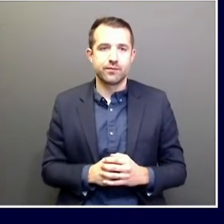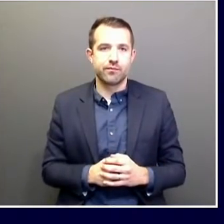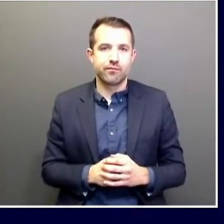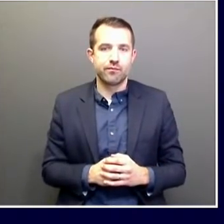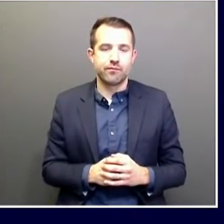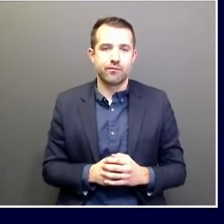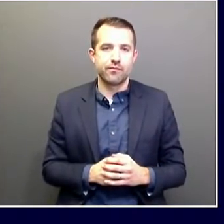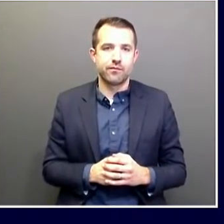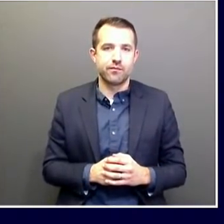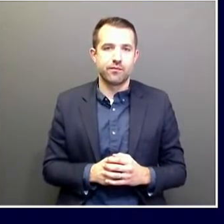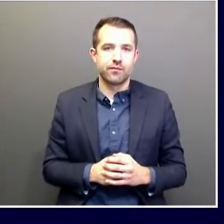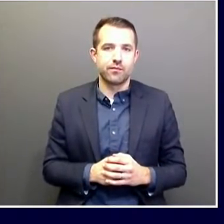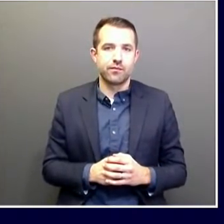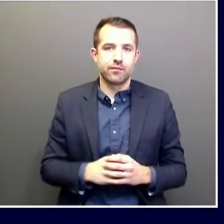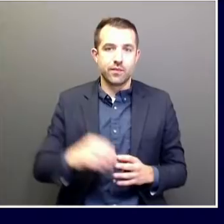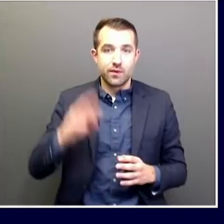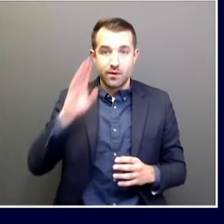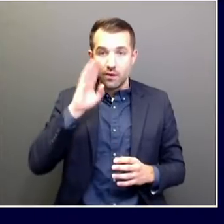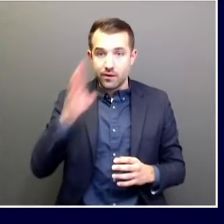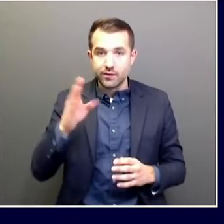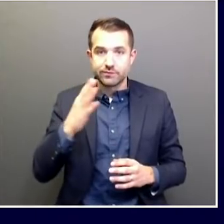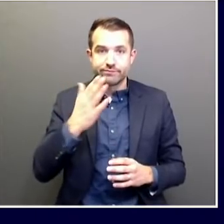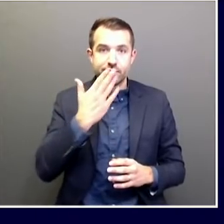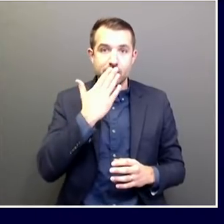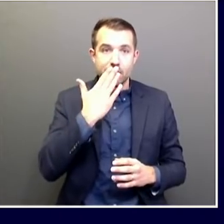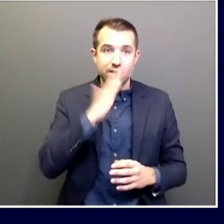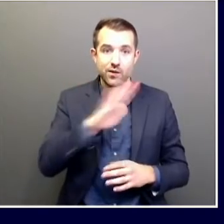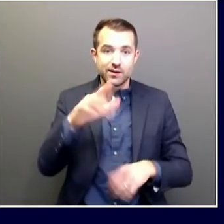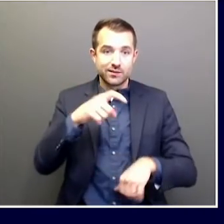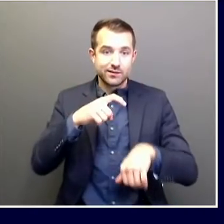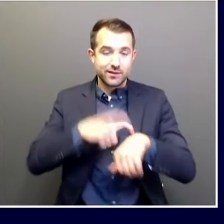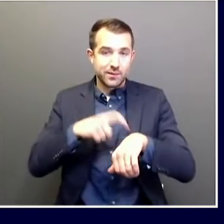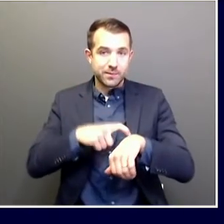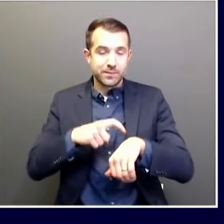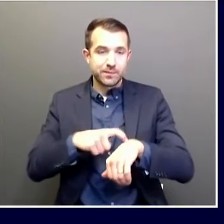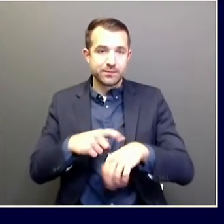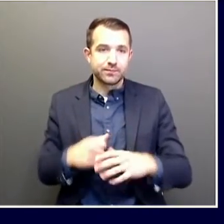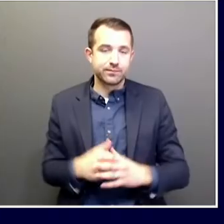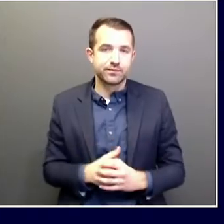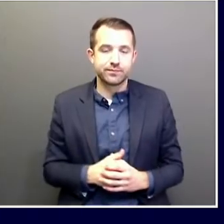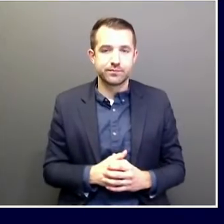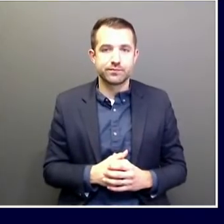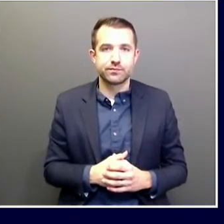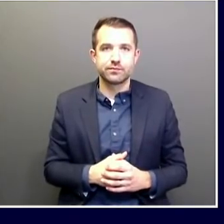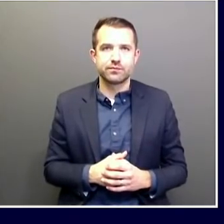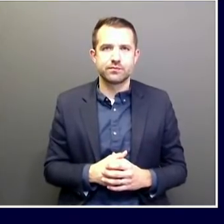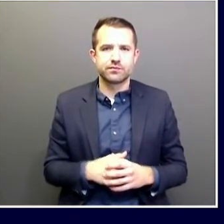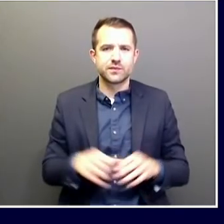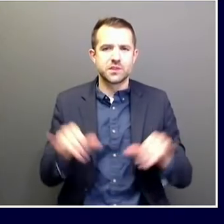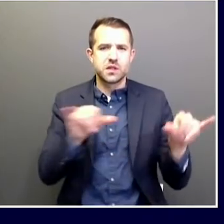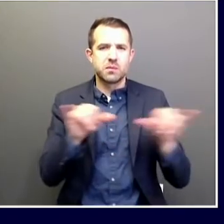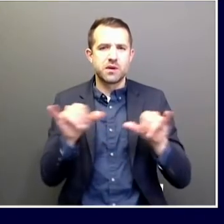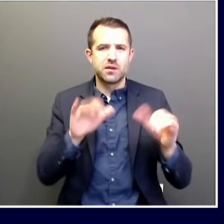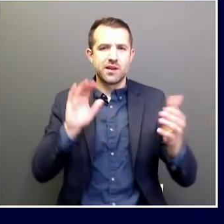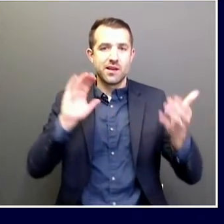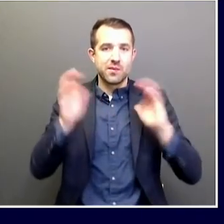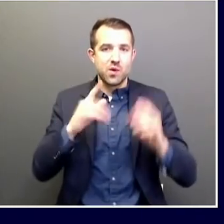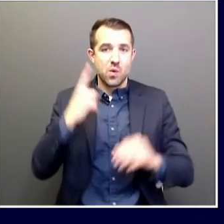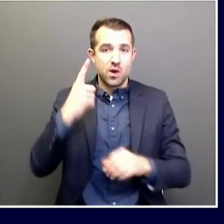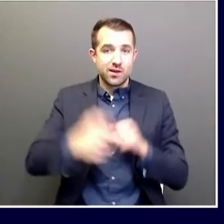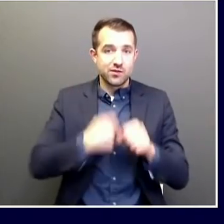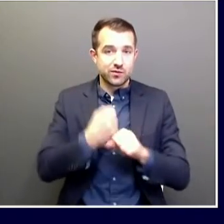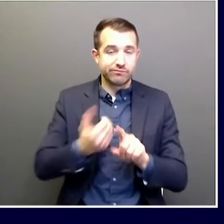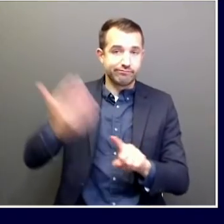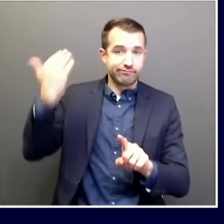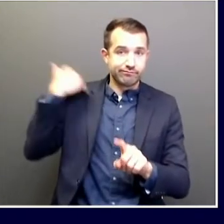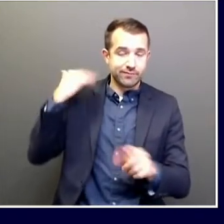Hi, Dr. Shah, Commissioner Lambrou. Thanks for the time today. Just wanted to kind of a similar question looking back a year ago, just more